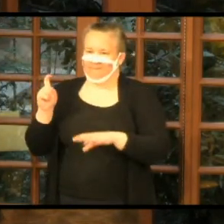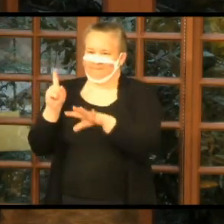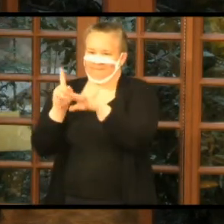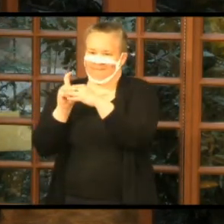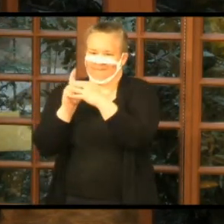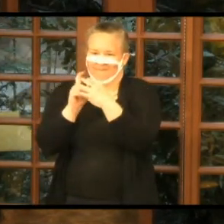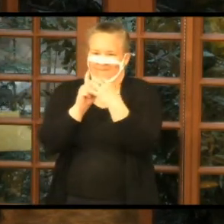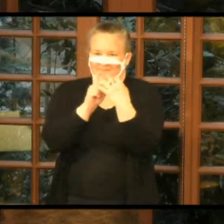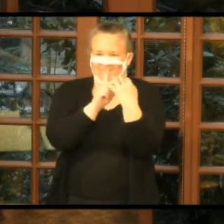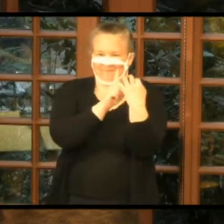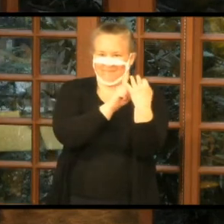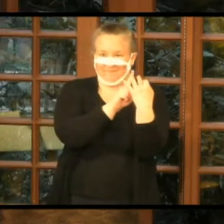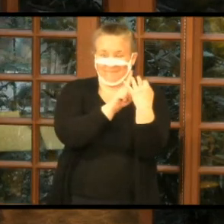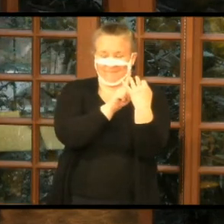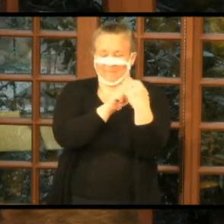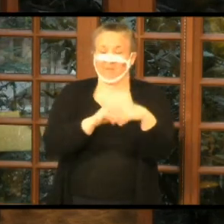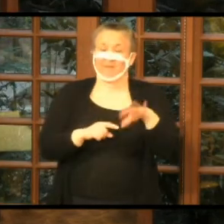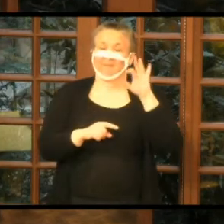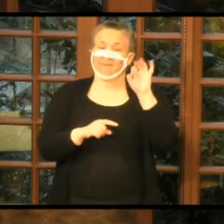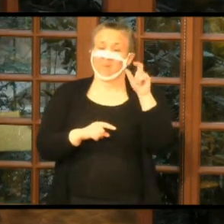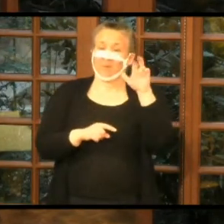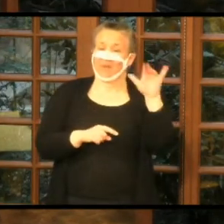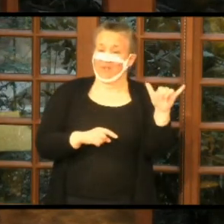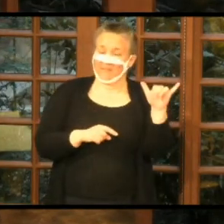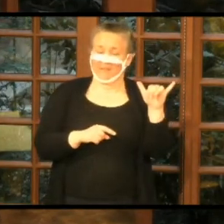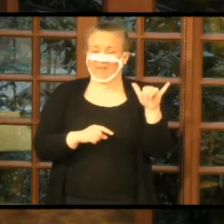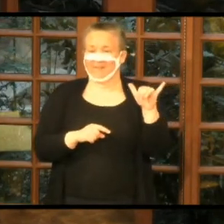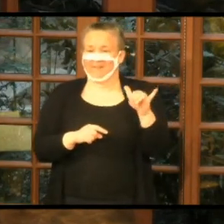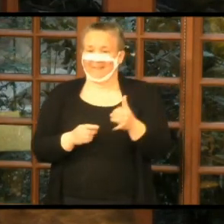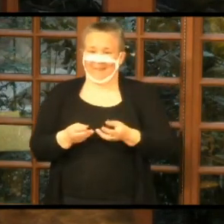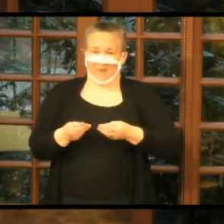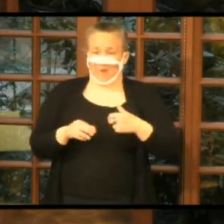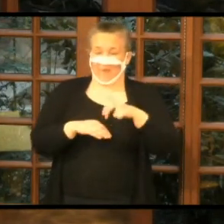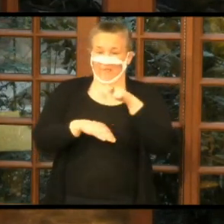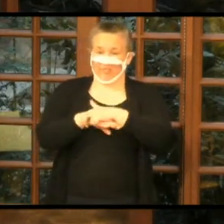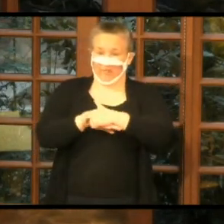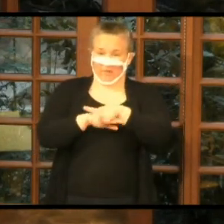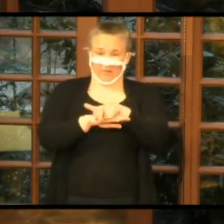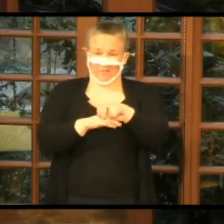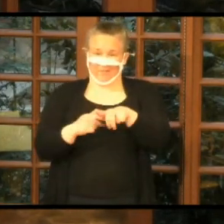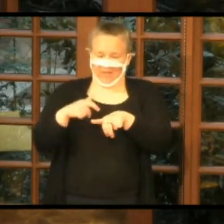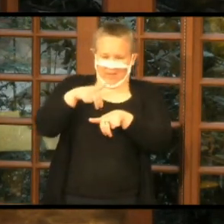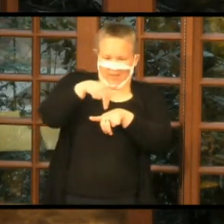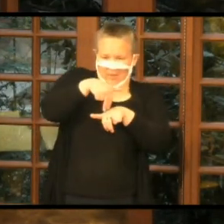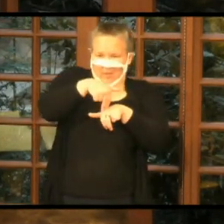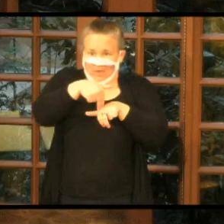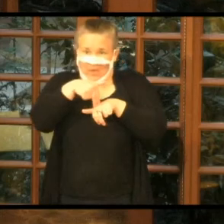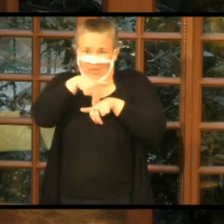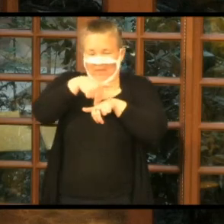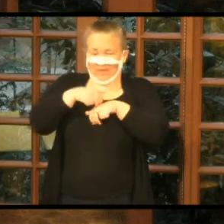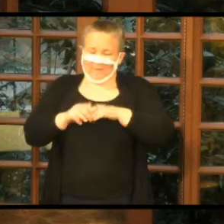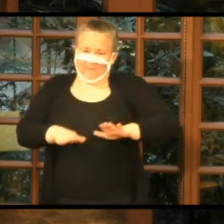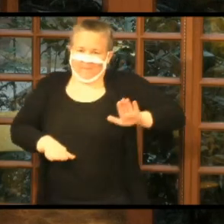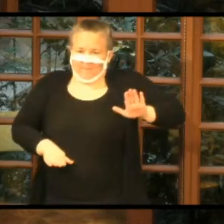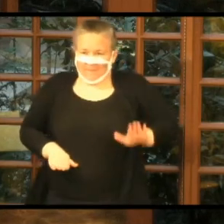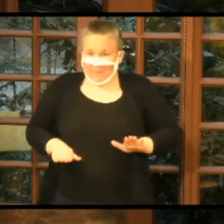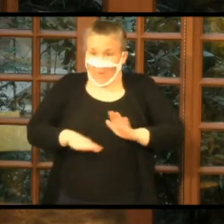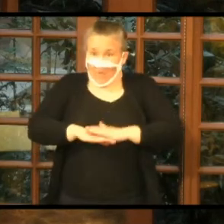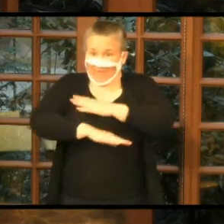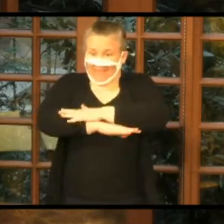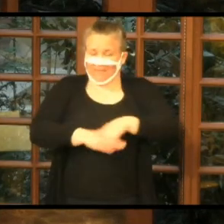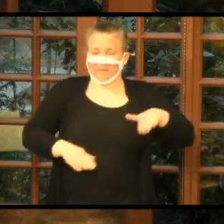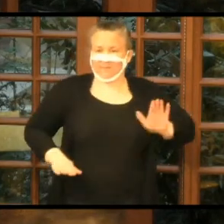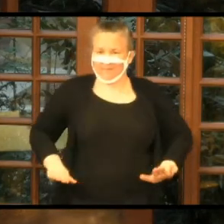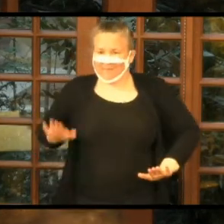teacher's corner. February stepped unsteadily on the felted swivel chair, then planted herself in a wide stance on the desk and jammed